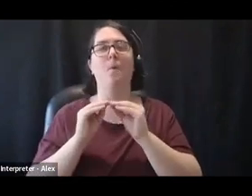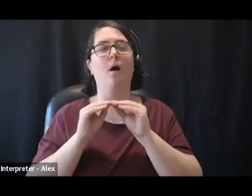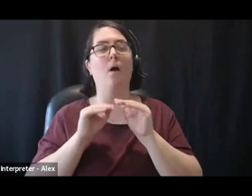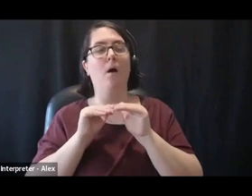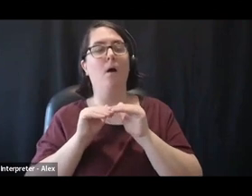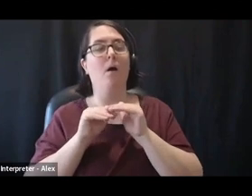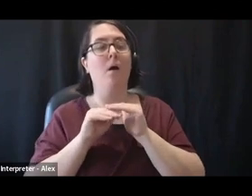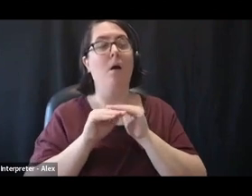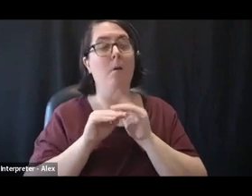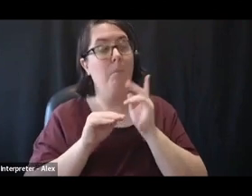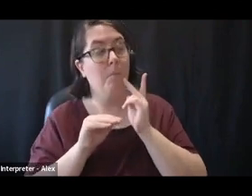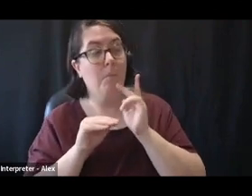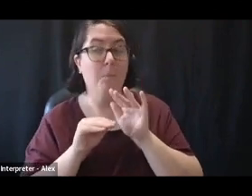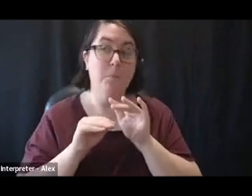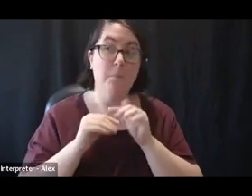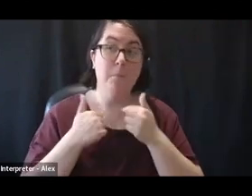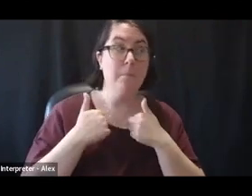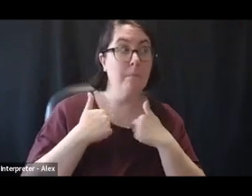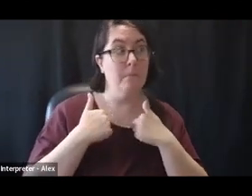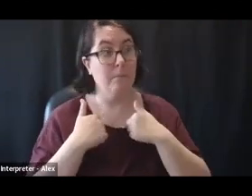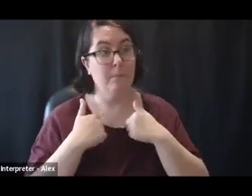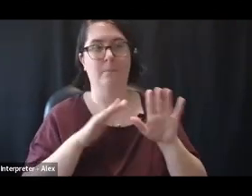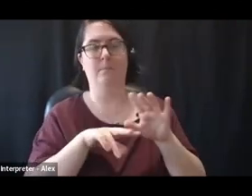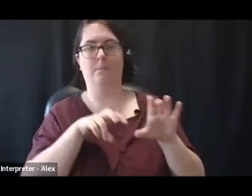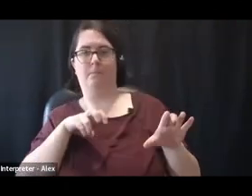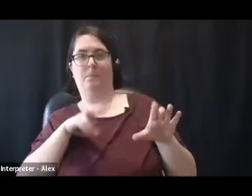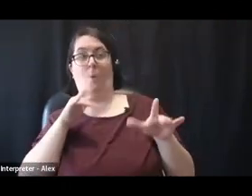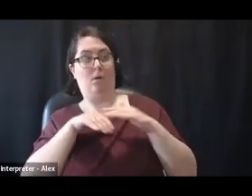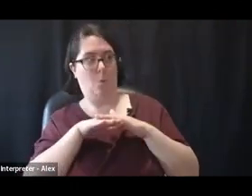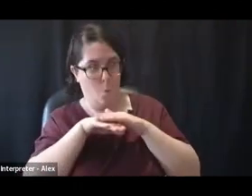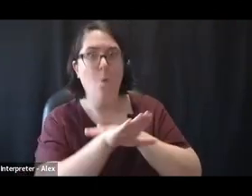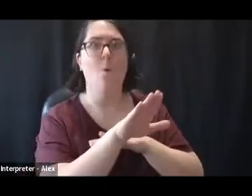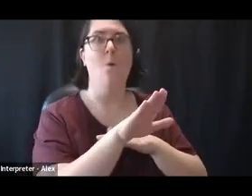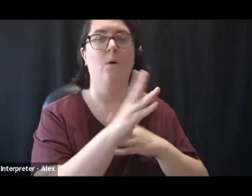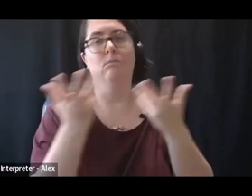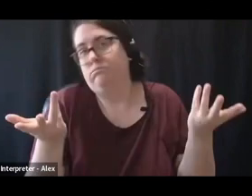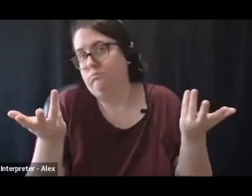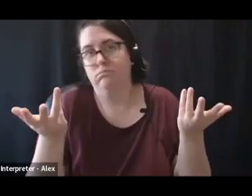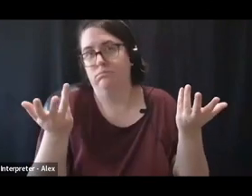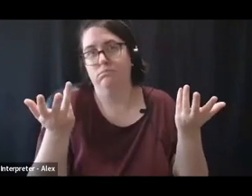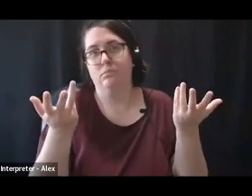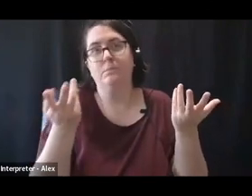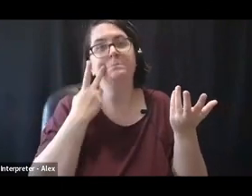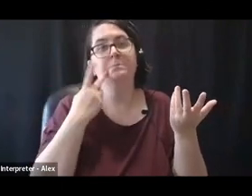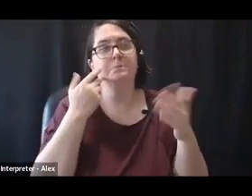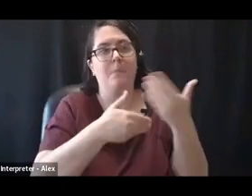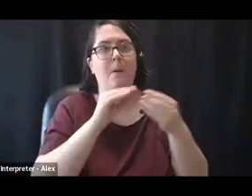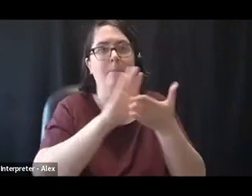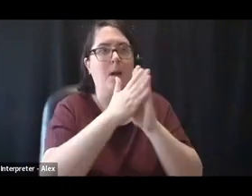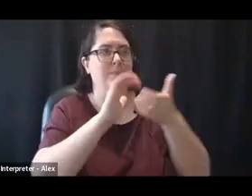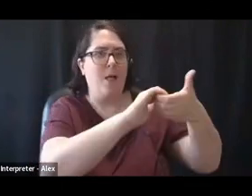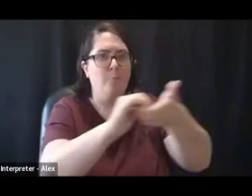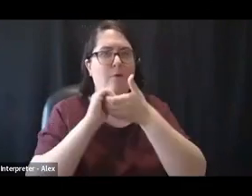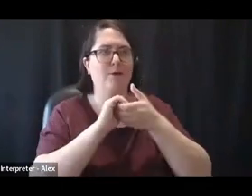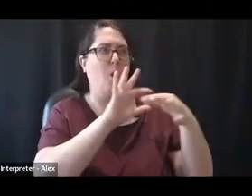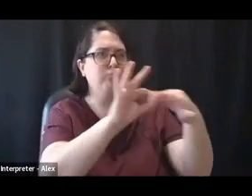sort of figure out who it is that wants to be in dialogue with one another, and then maybe how that then further leads to collaboration and